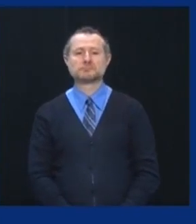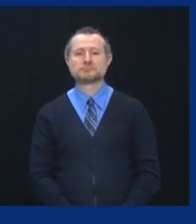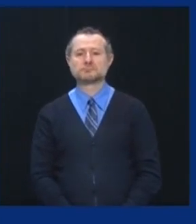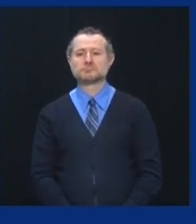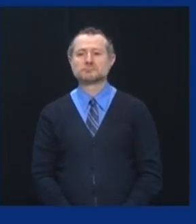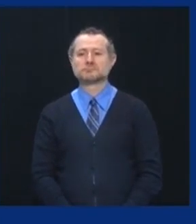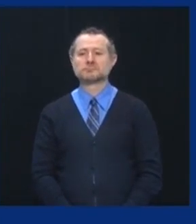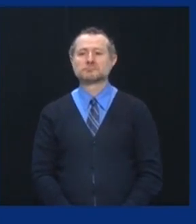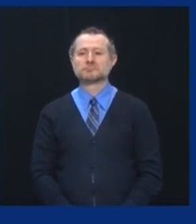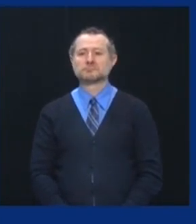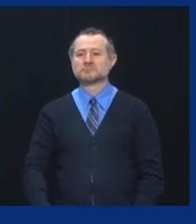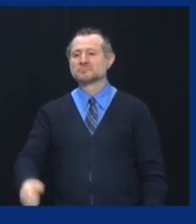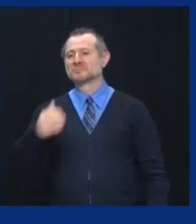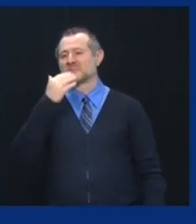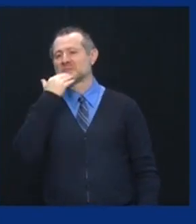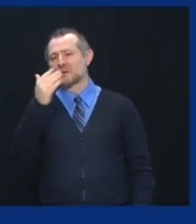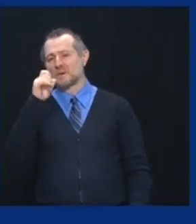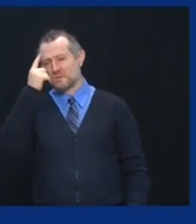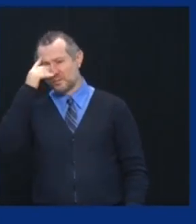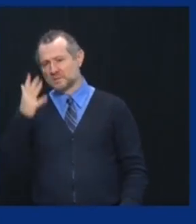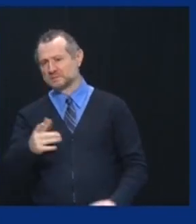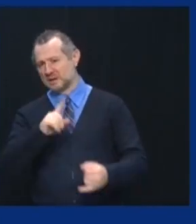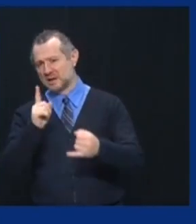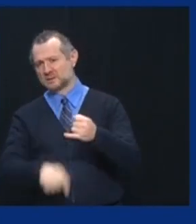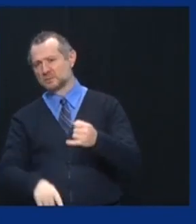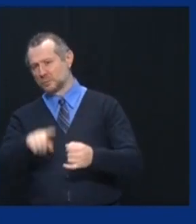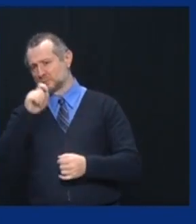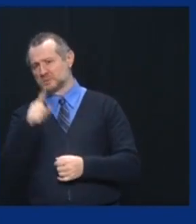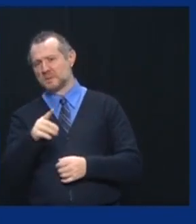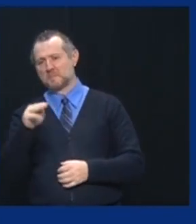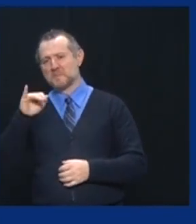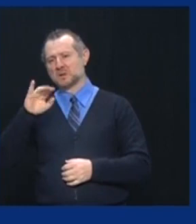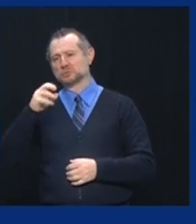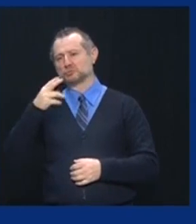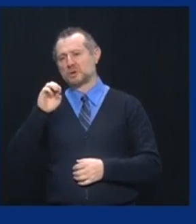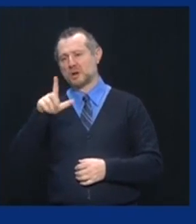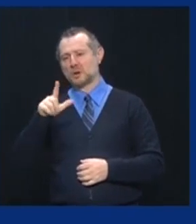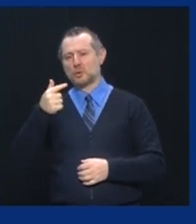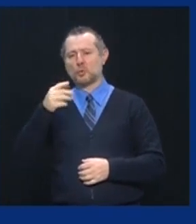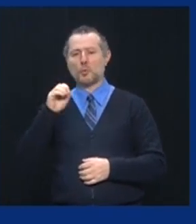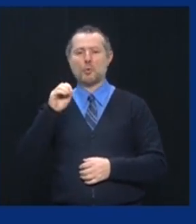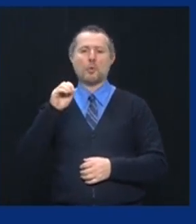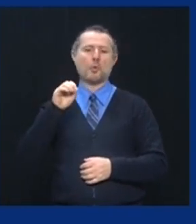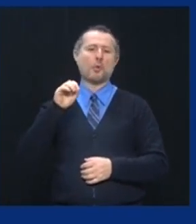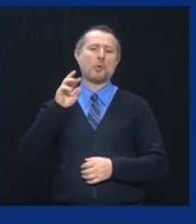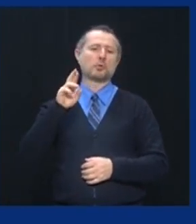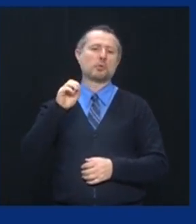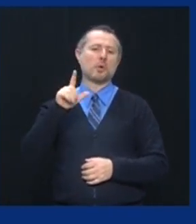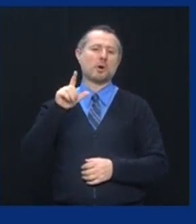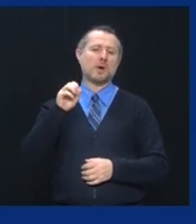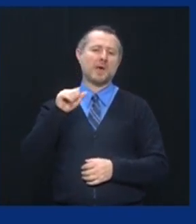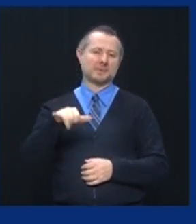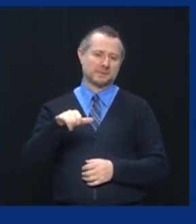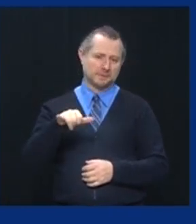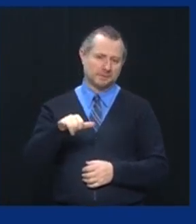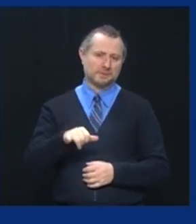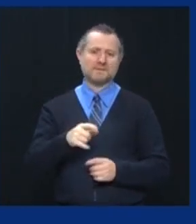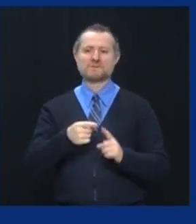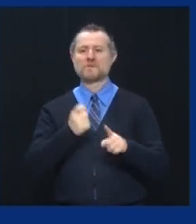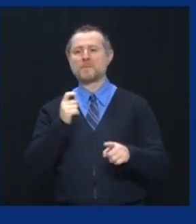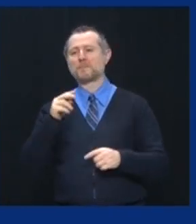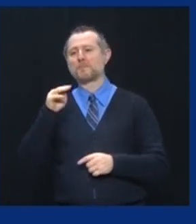Thank you, Governor. Your final question comes from Michael Gormley of Newsday. Michael, your line is now open. Please unmute your microphone.